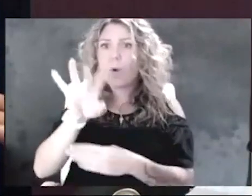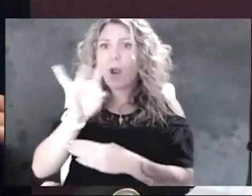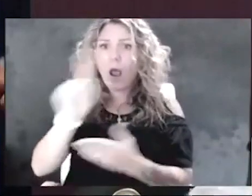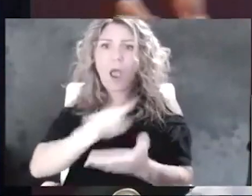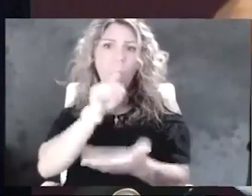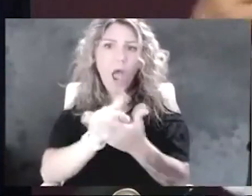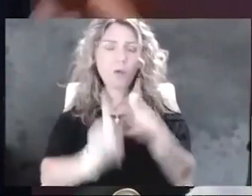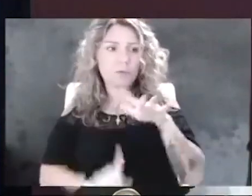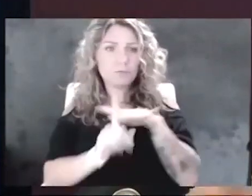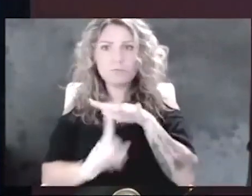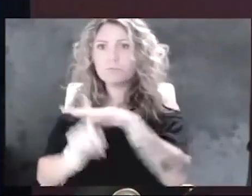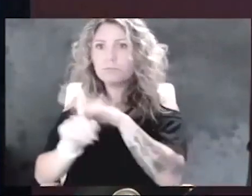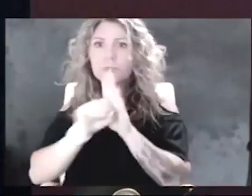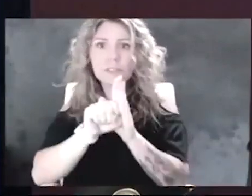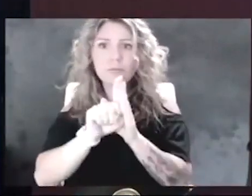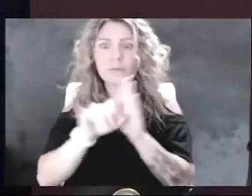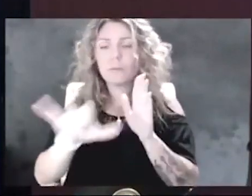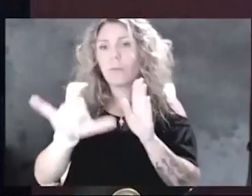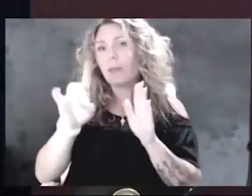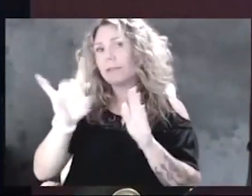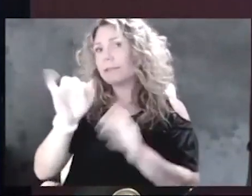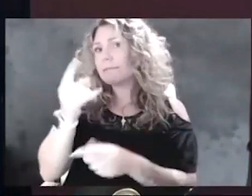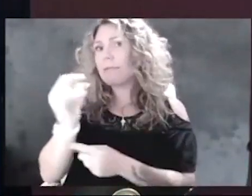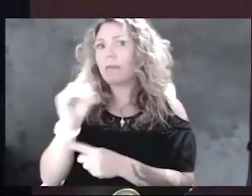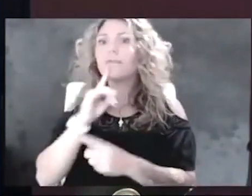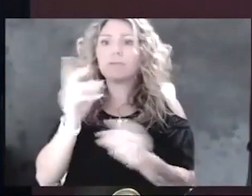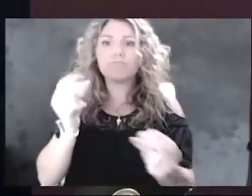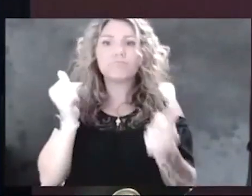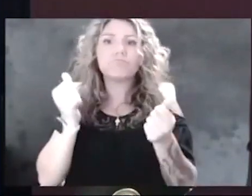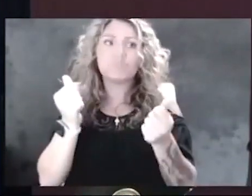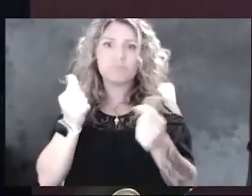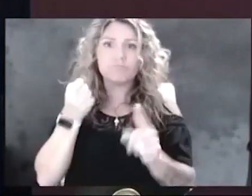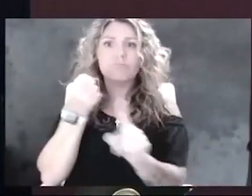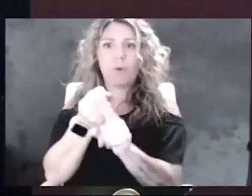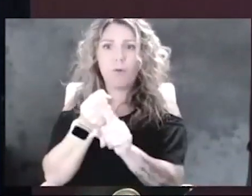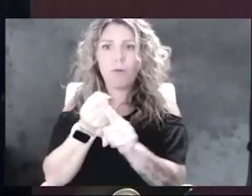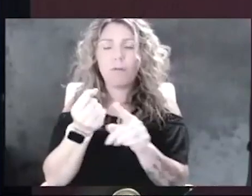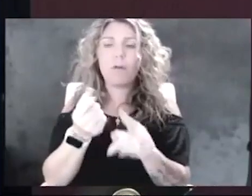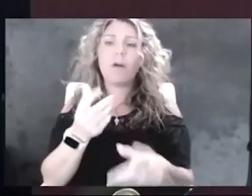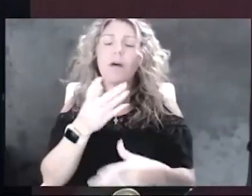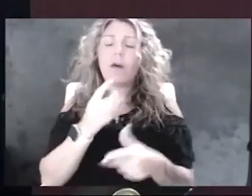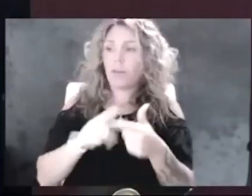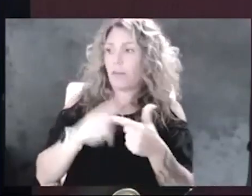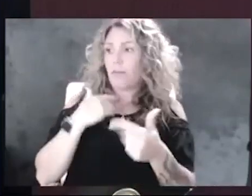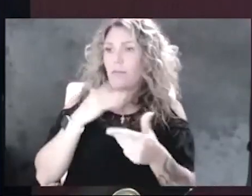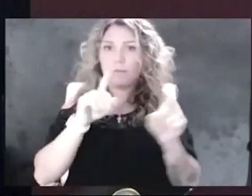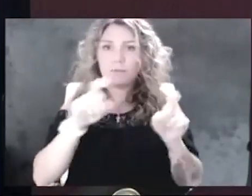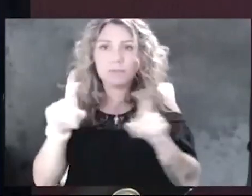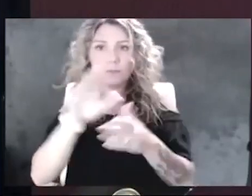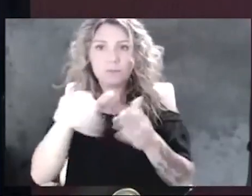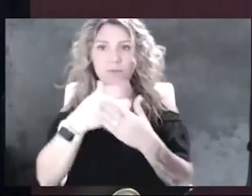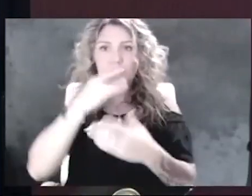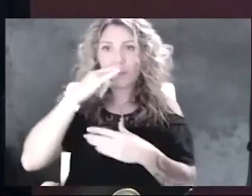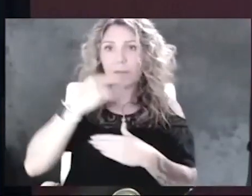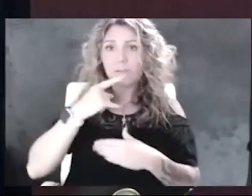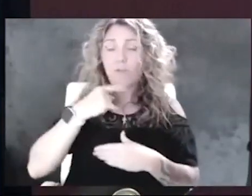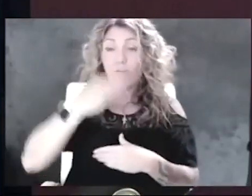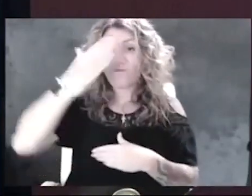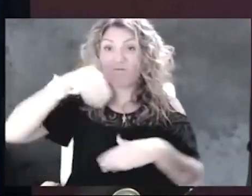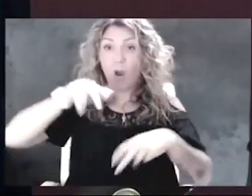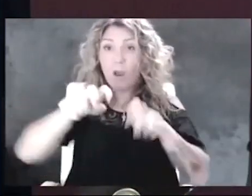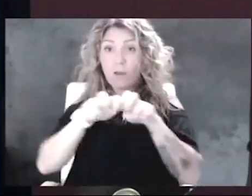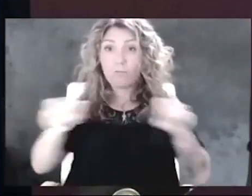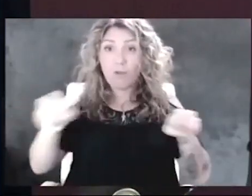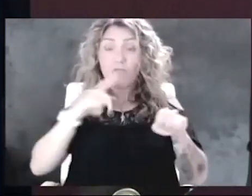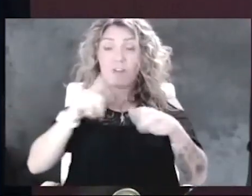Delta variant because it comes on pretty quickly. And so they tested all the kids in the class. So the front row was most susceptible than the next row, and then after that it